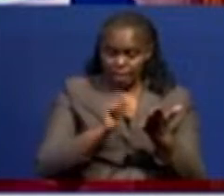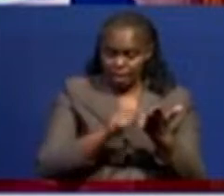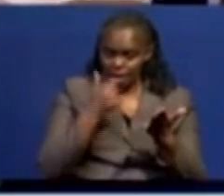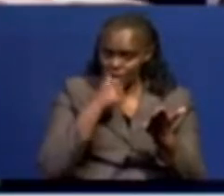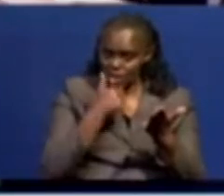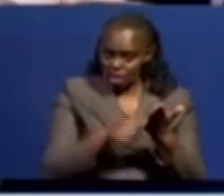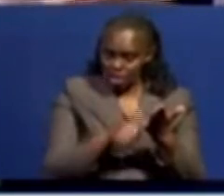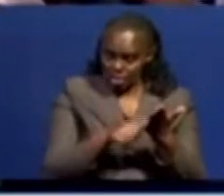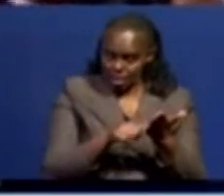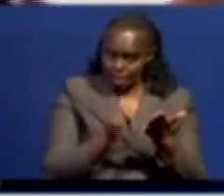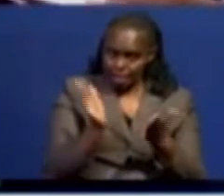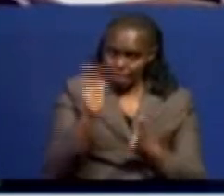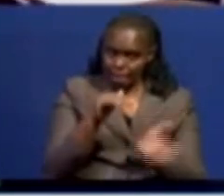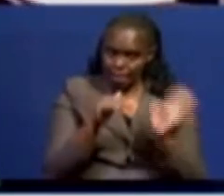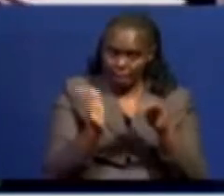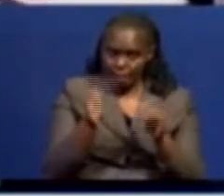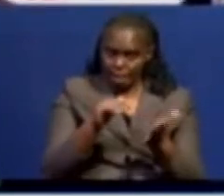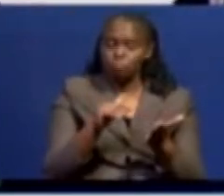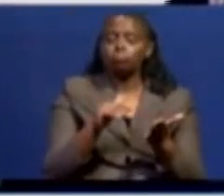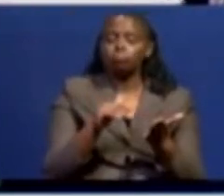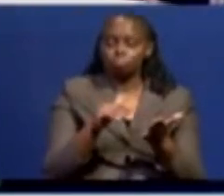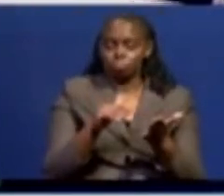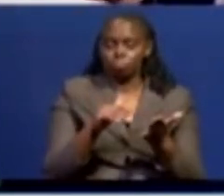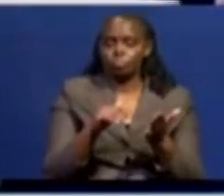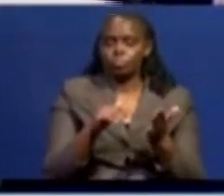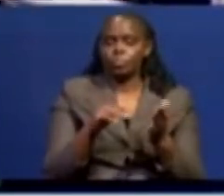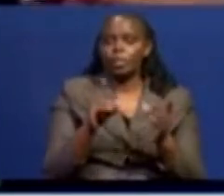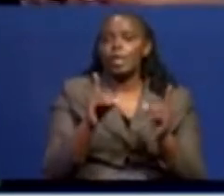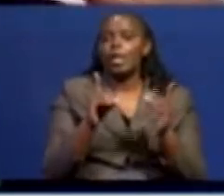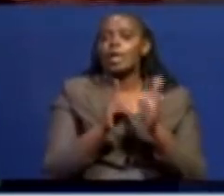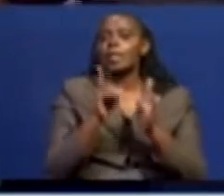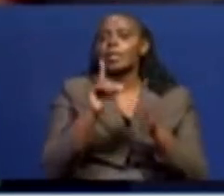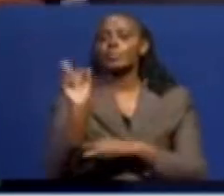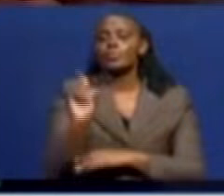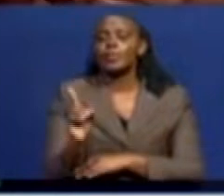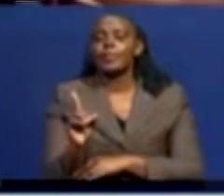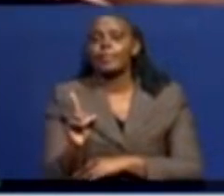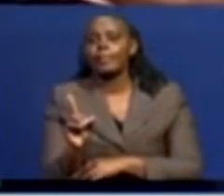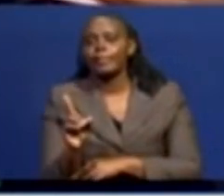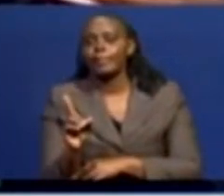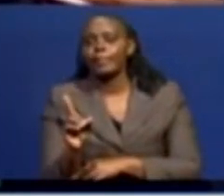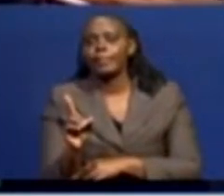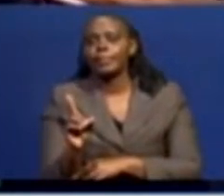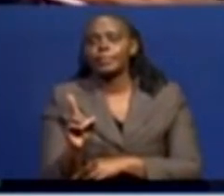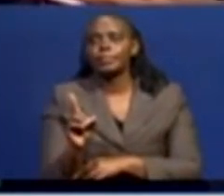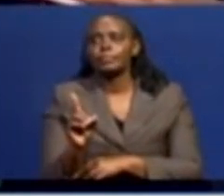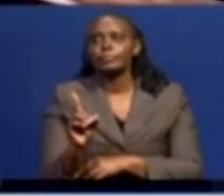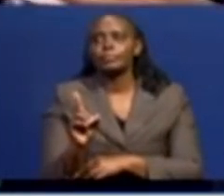governor. Yes. The governor writes back. When is the date of the letter?